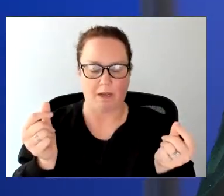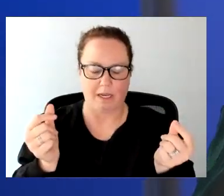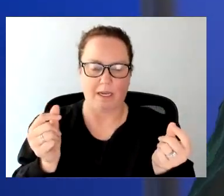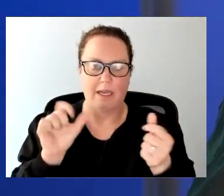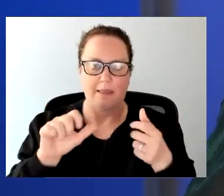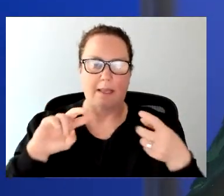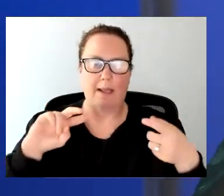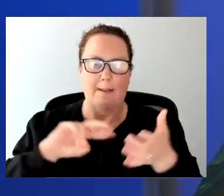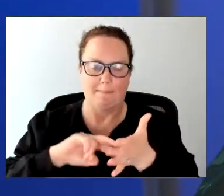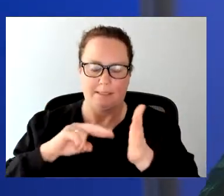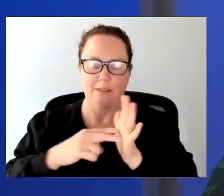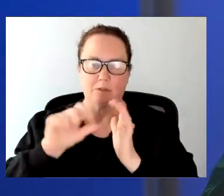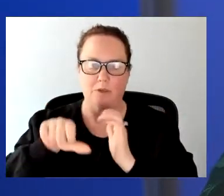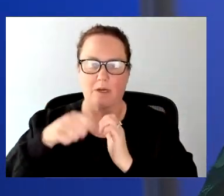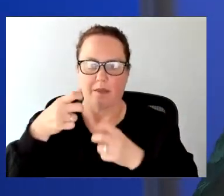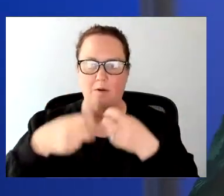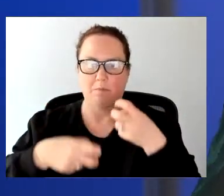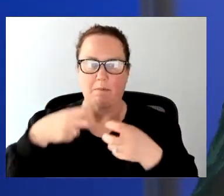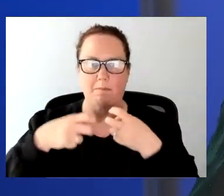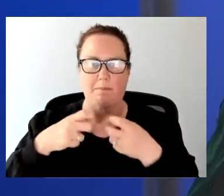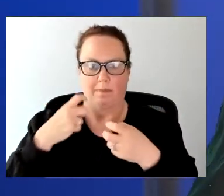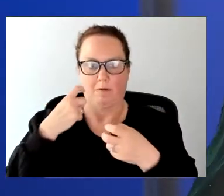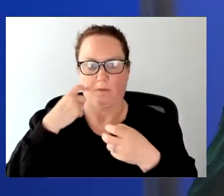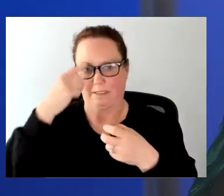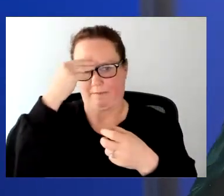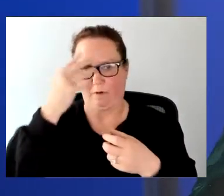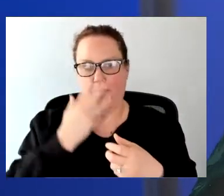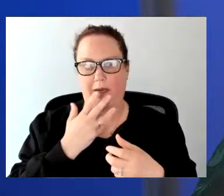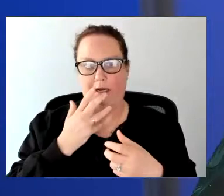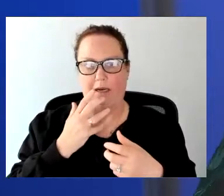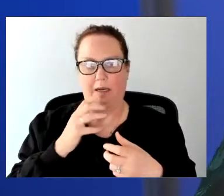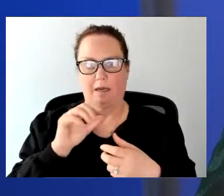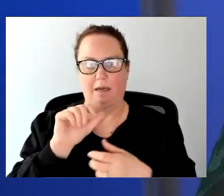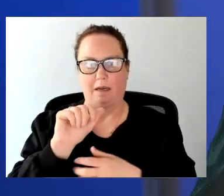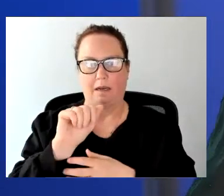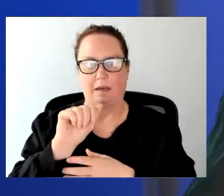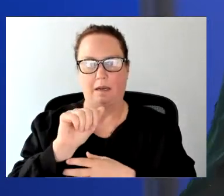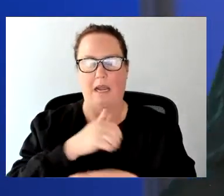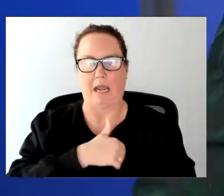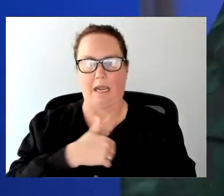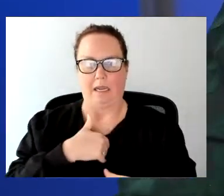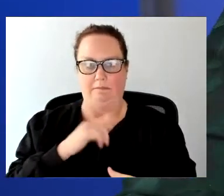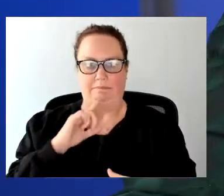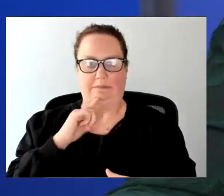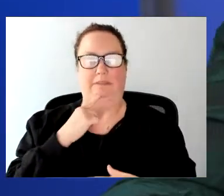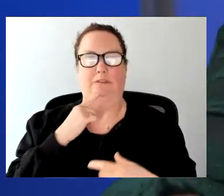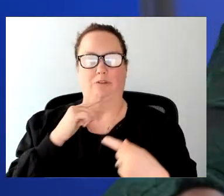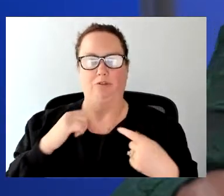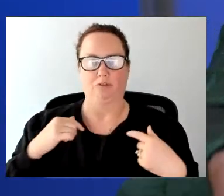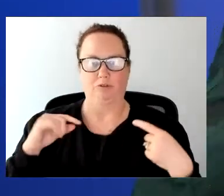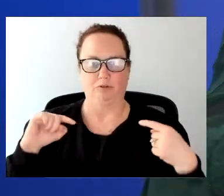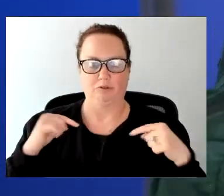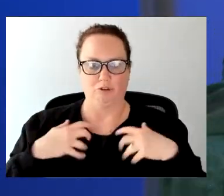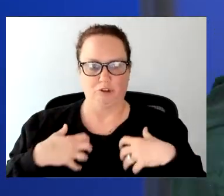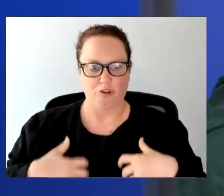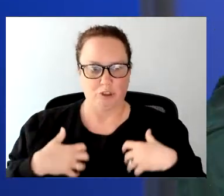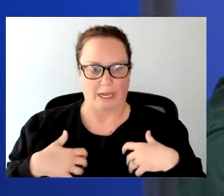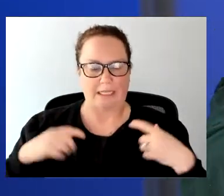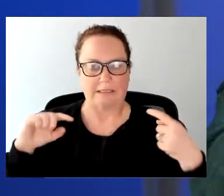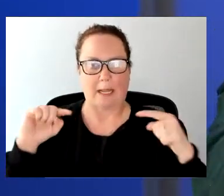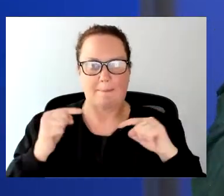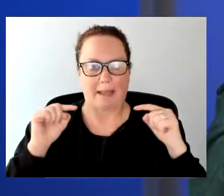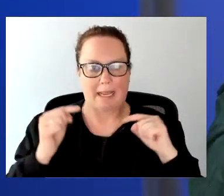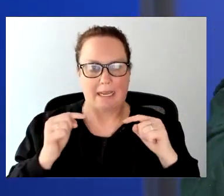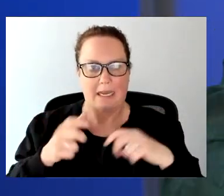an underlying problem. And recently for me, I had acute chest pain. I couldn't even sit down. I could only sit